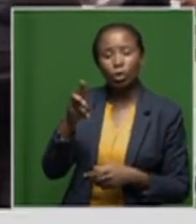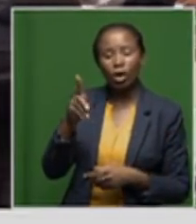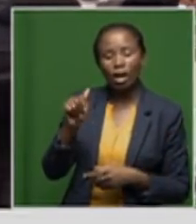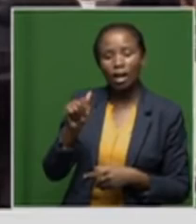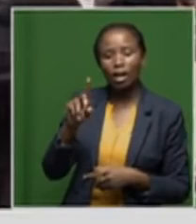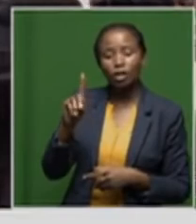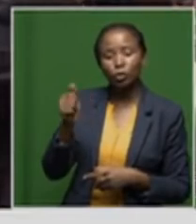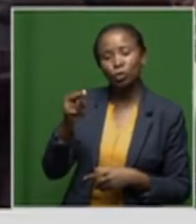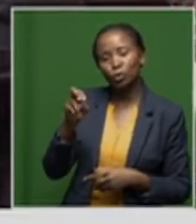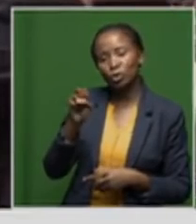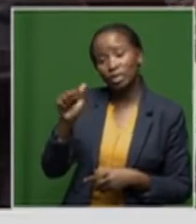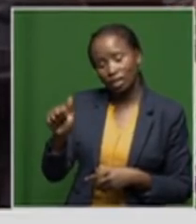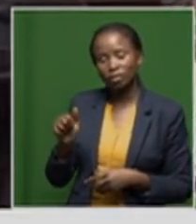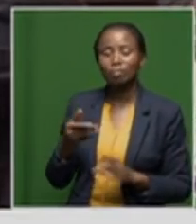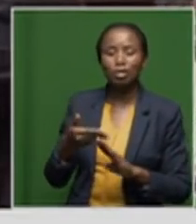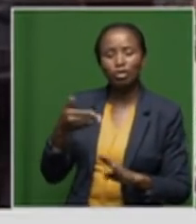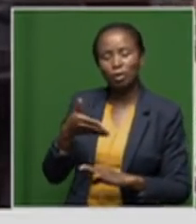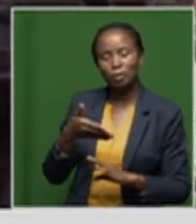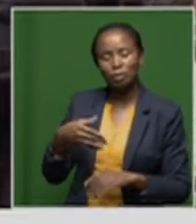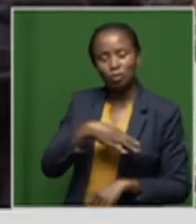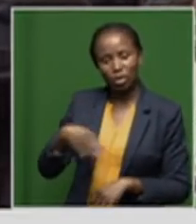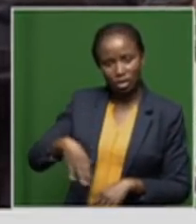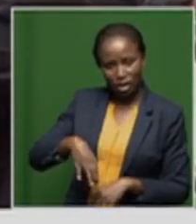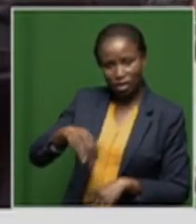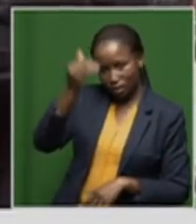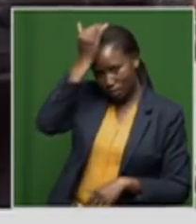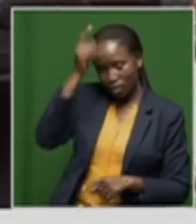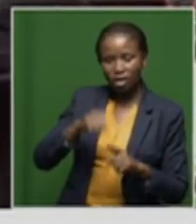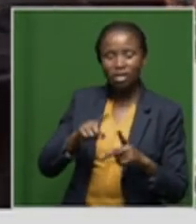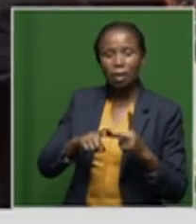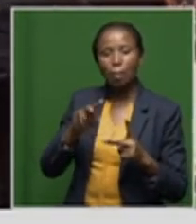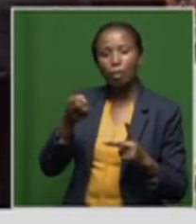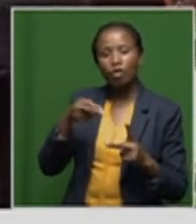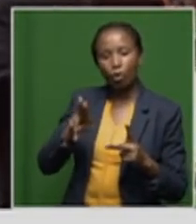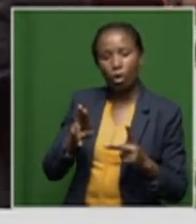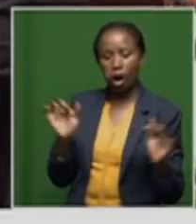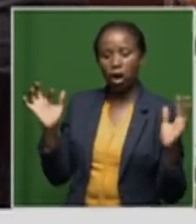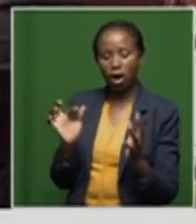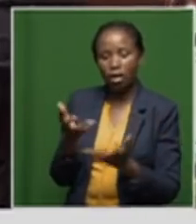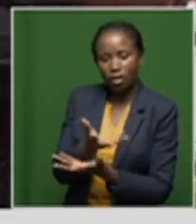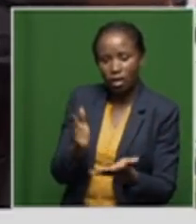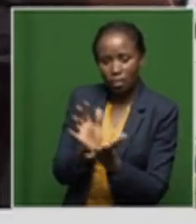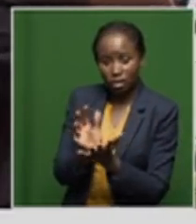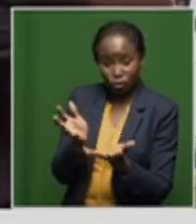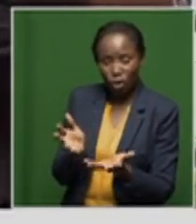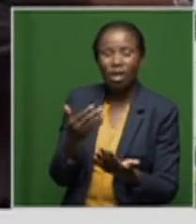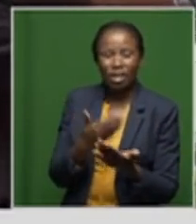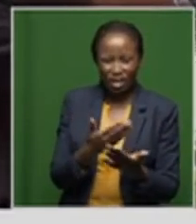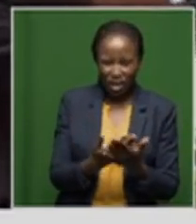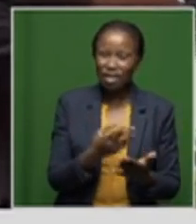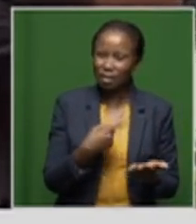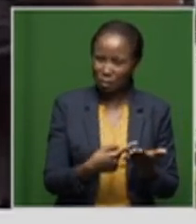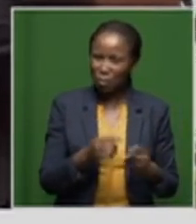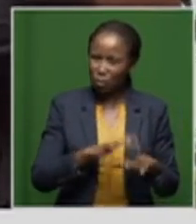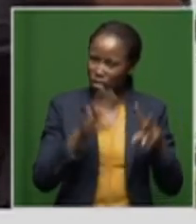they were having tea with former President Jacob Zuma, and Dalimpofu was also there just to speak, Makanya, on the politics of it, the